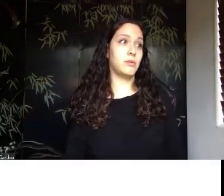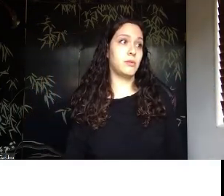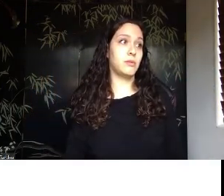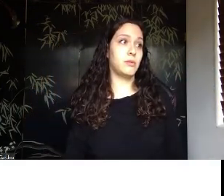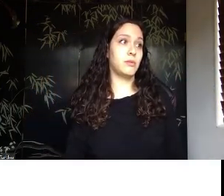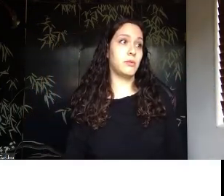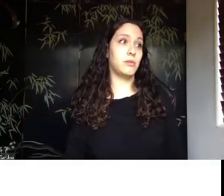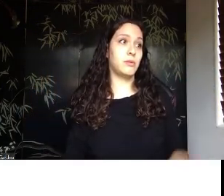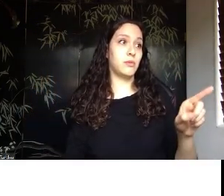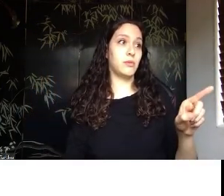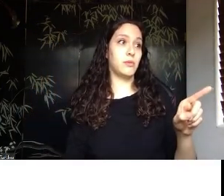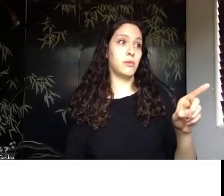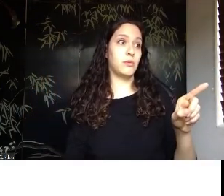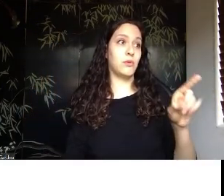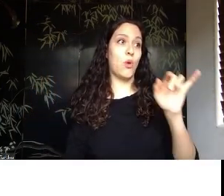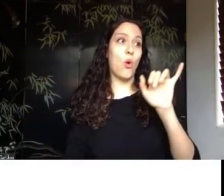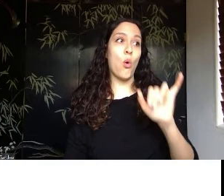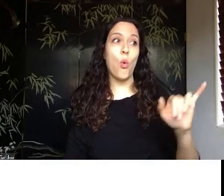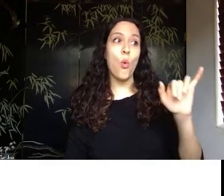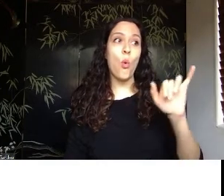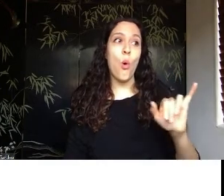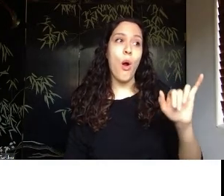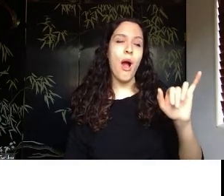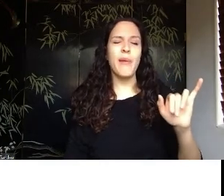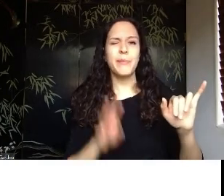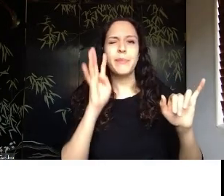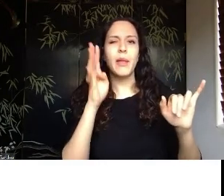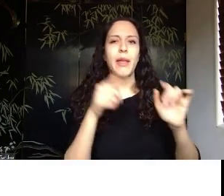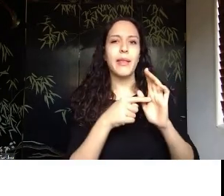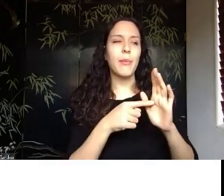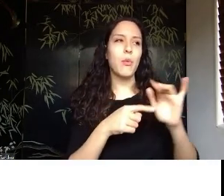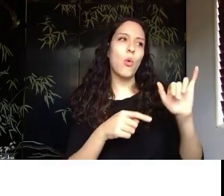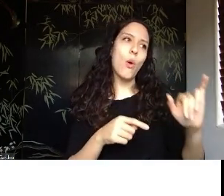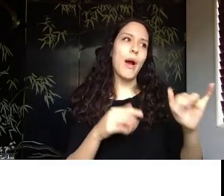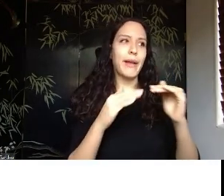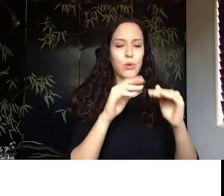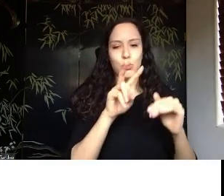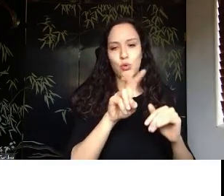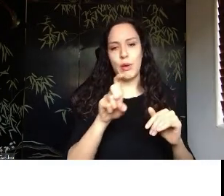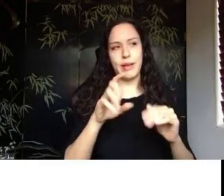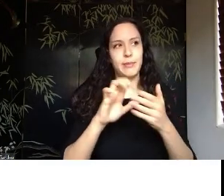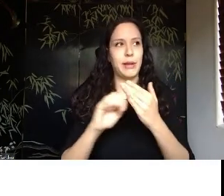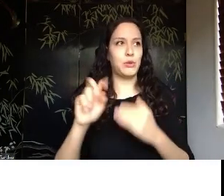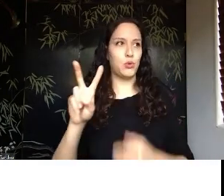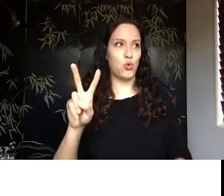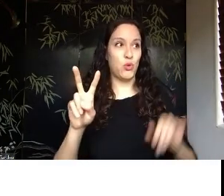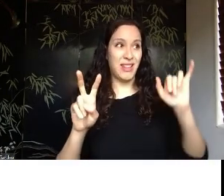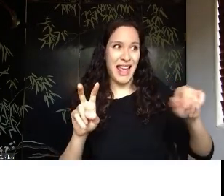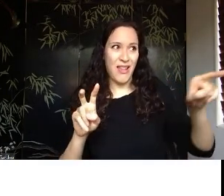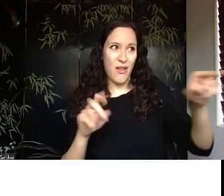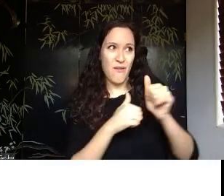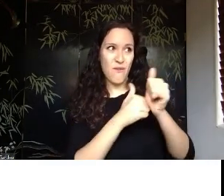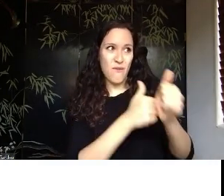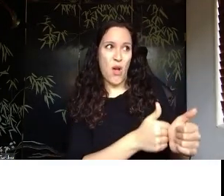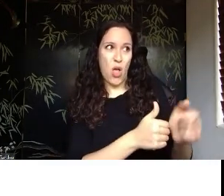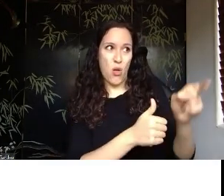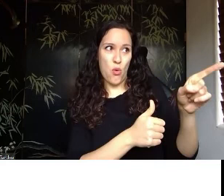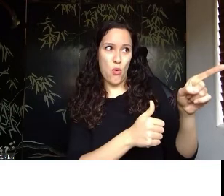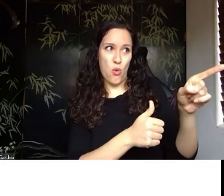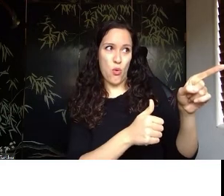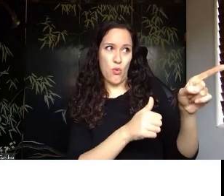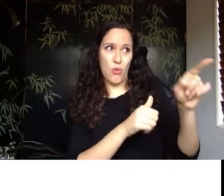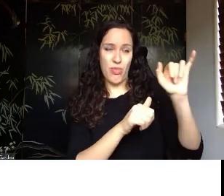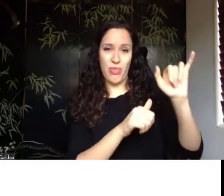saying, just making up examples, 2x minus 2. Well, because that models this. The